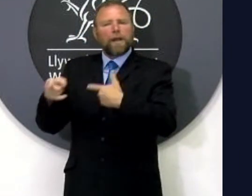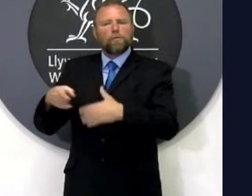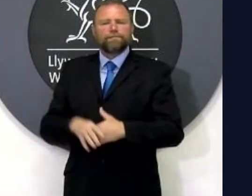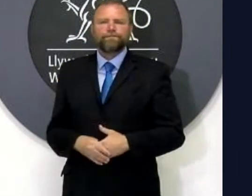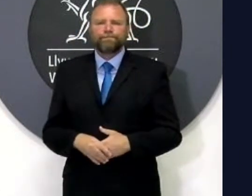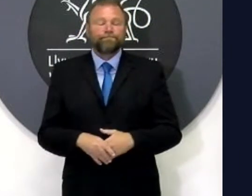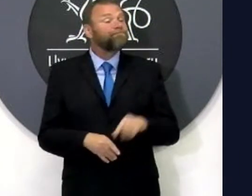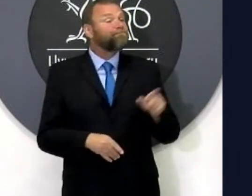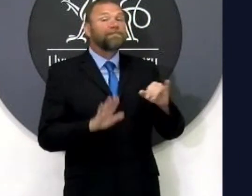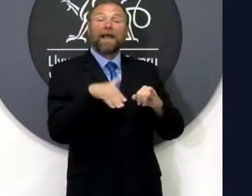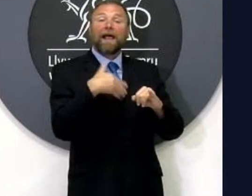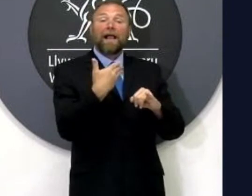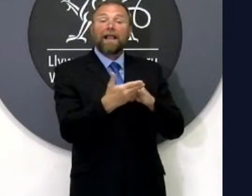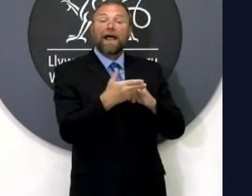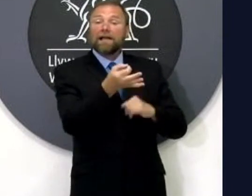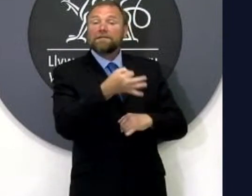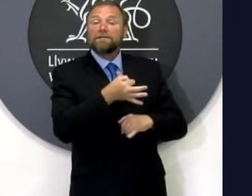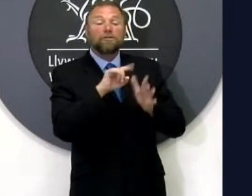And last question from Jez Hemming.